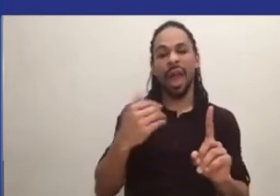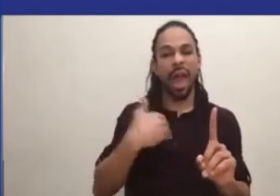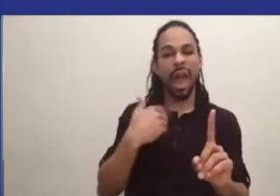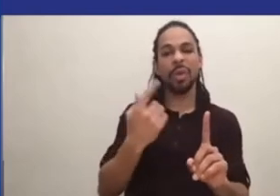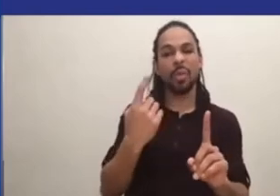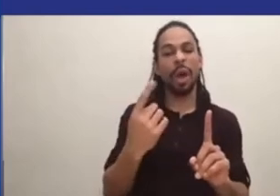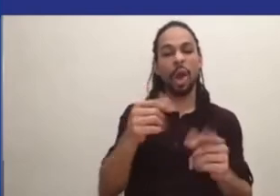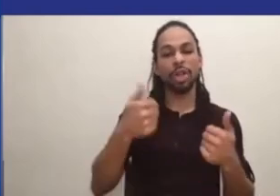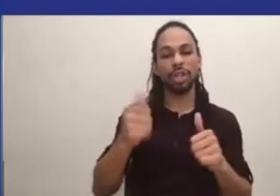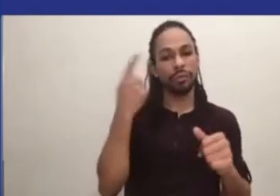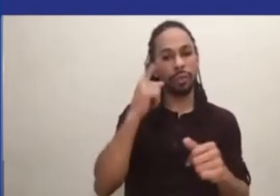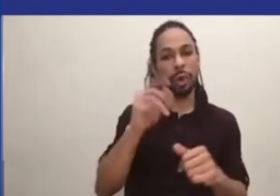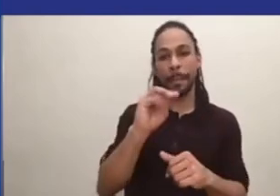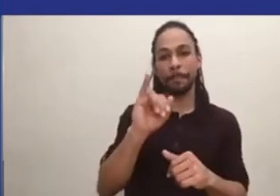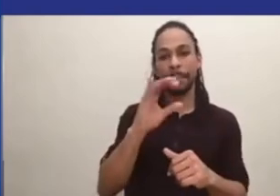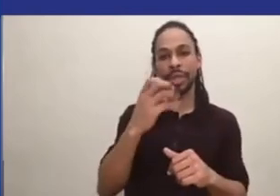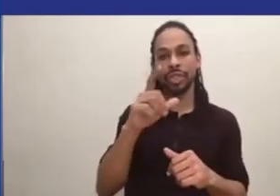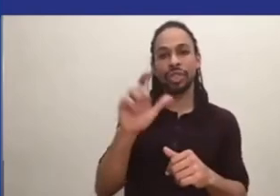maybe